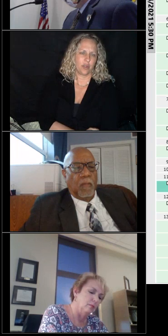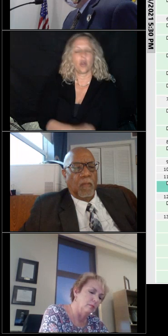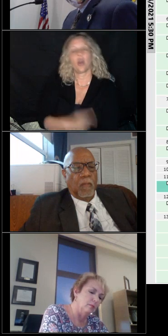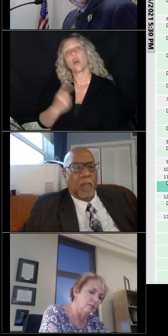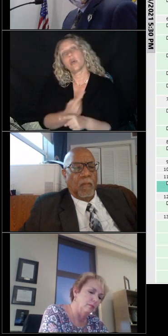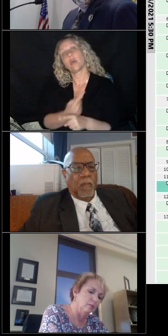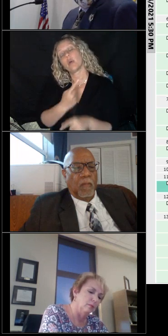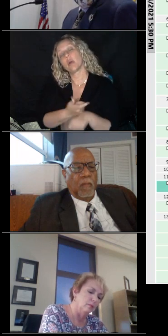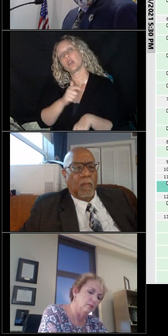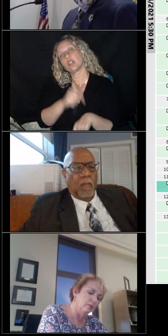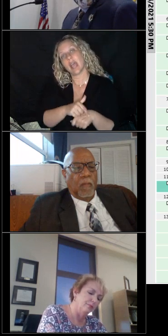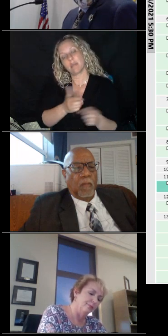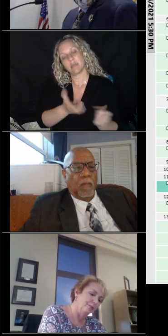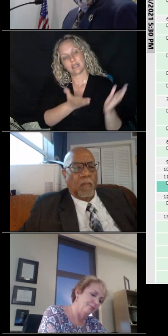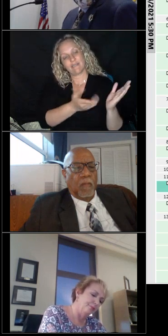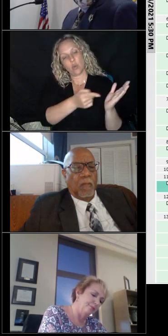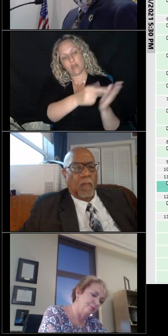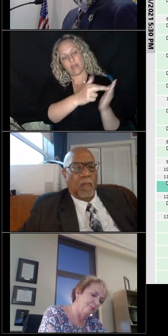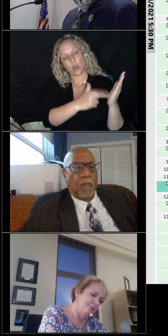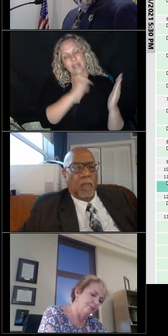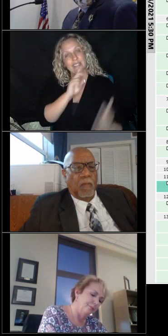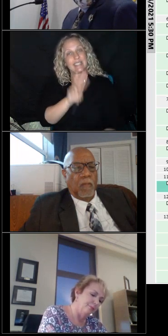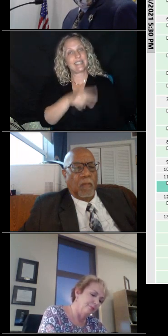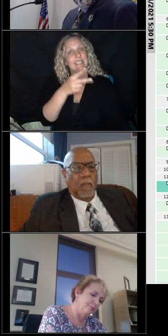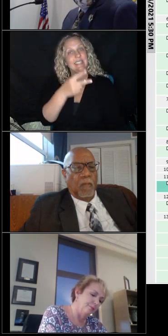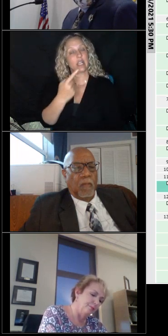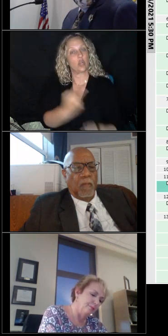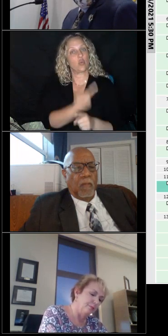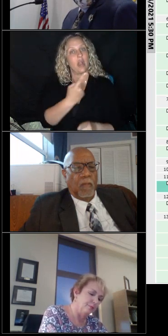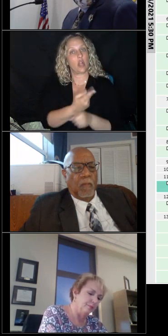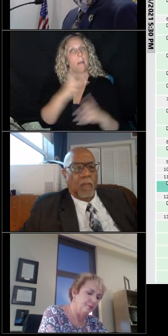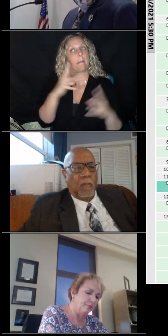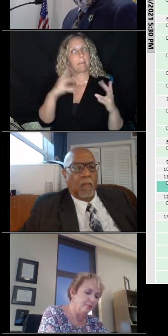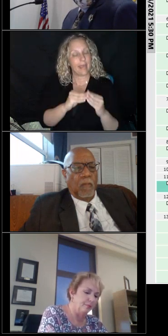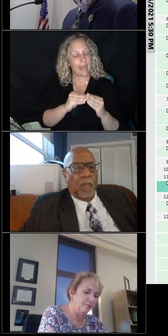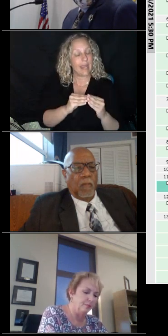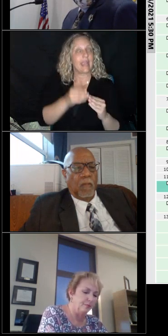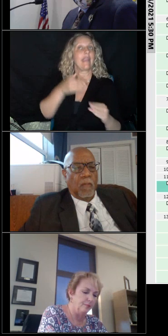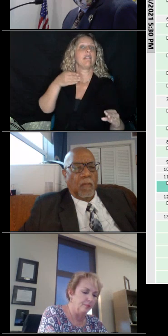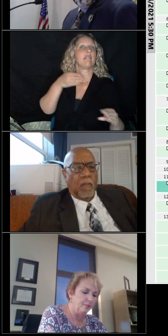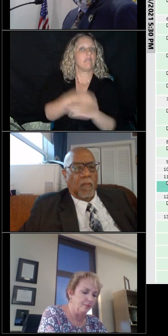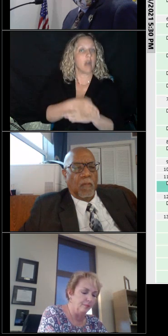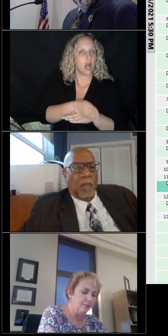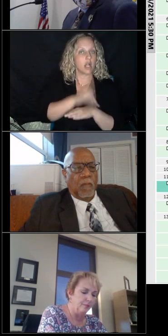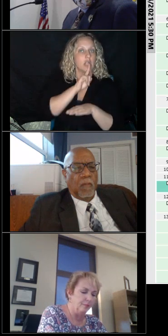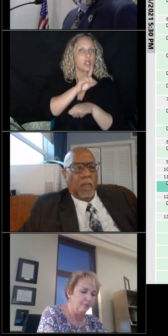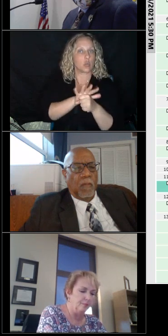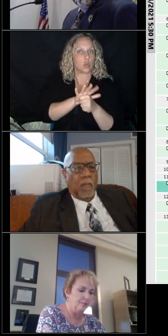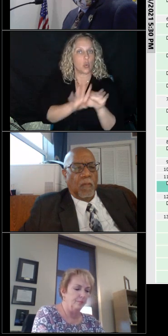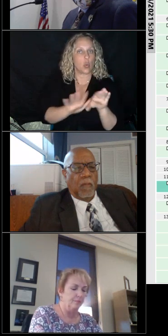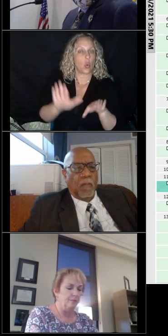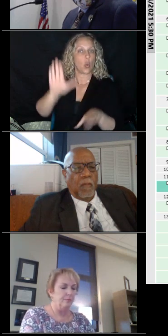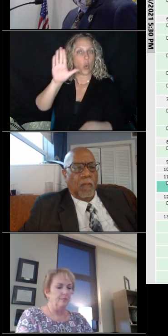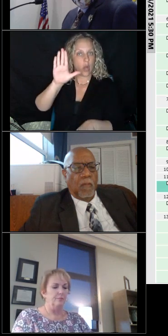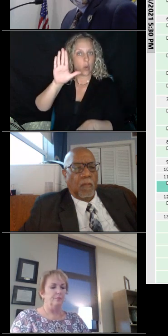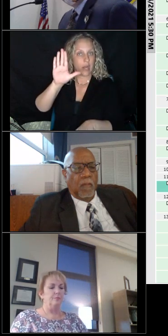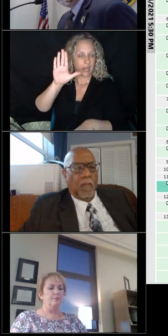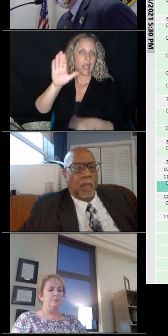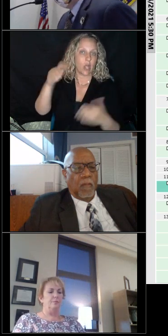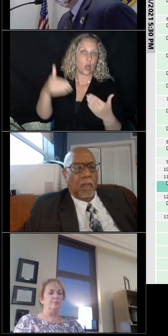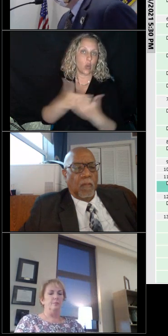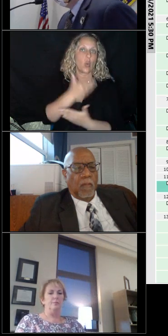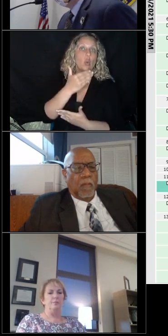forth in the ordinance, and it says the second regular meeting following the swearing in of newly elected officers.